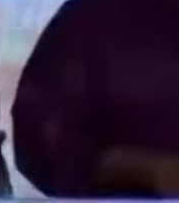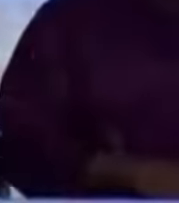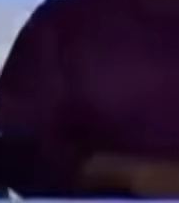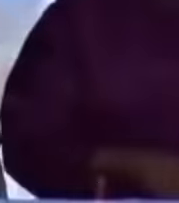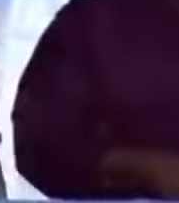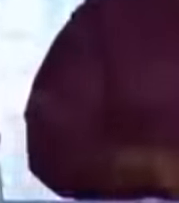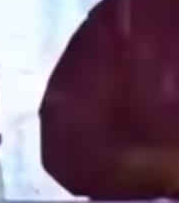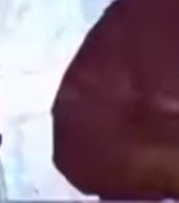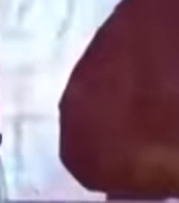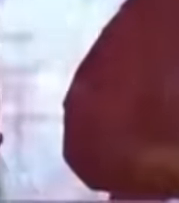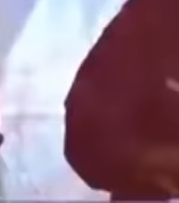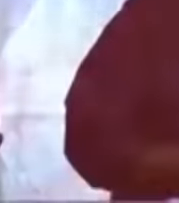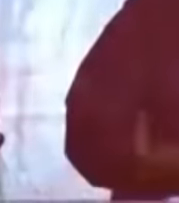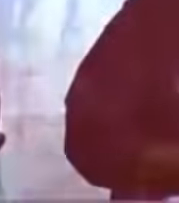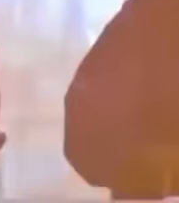There is power in this